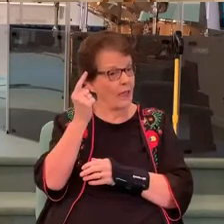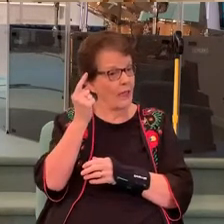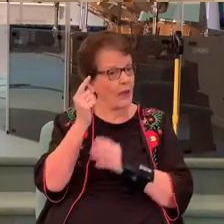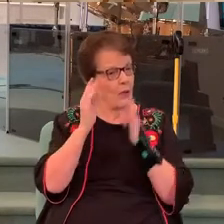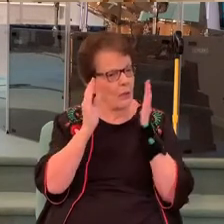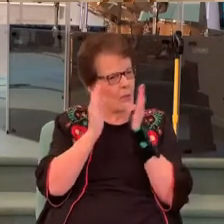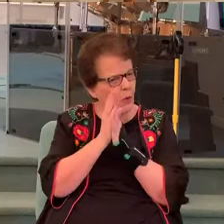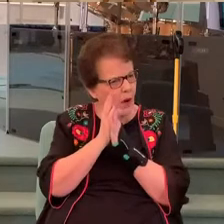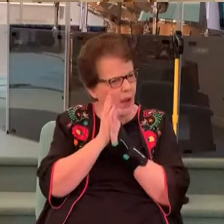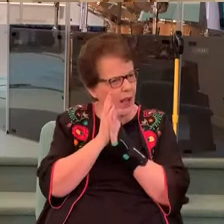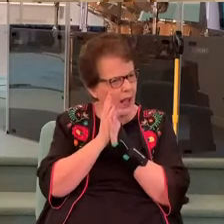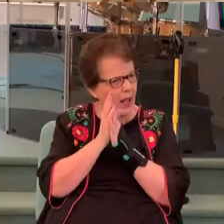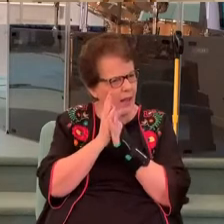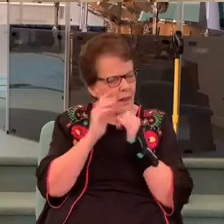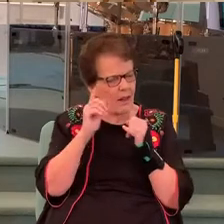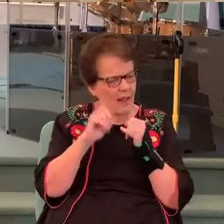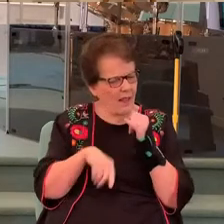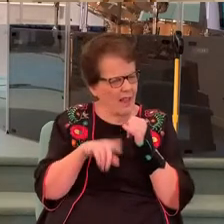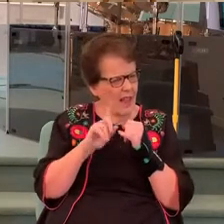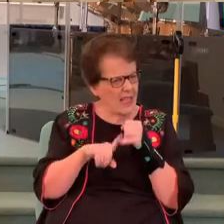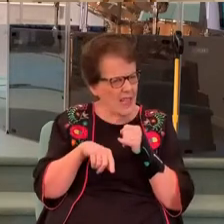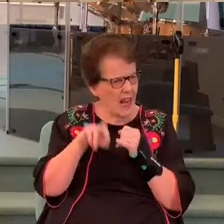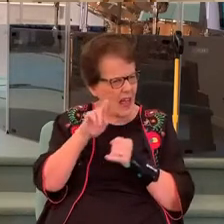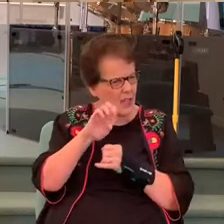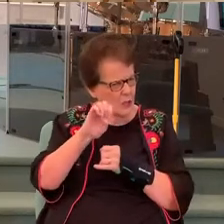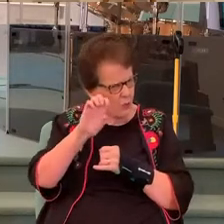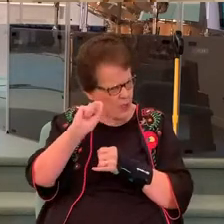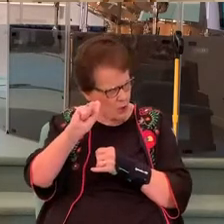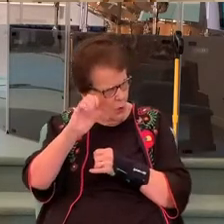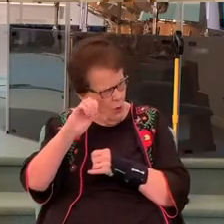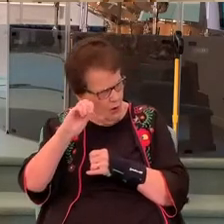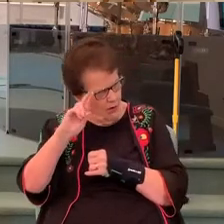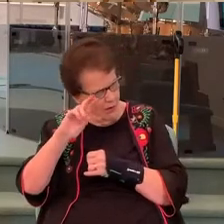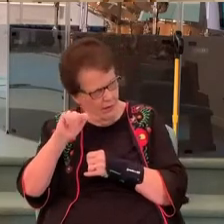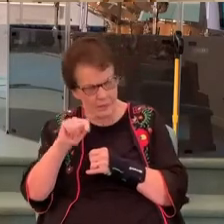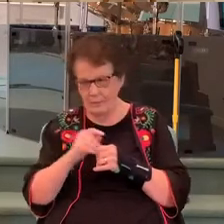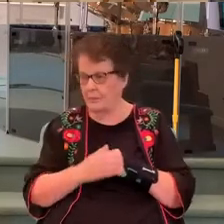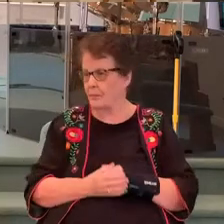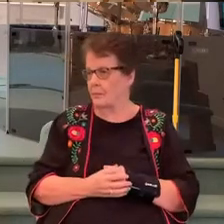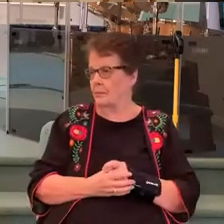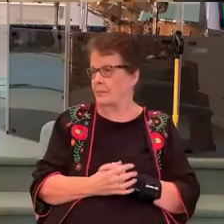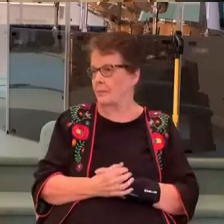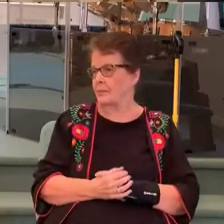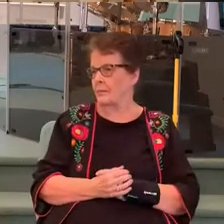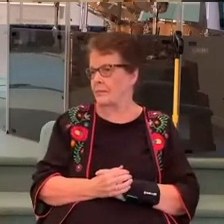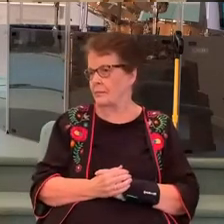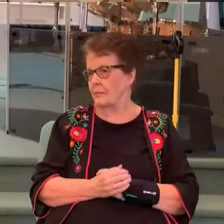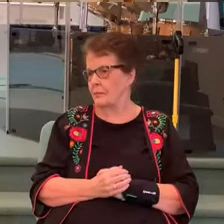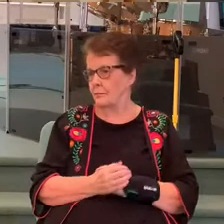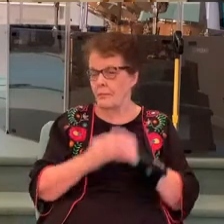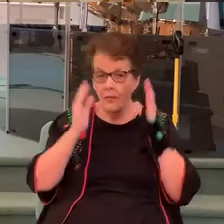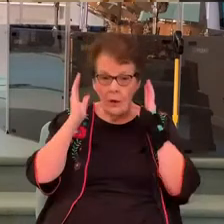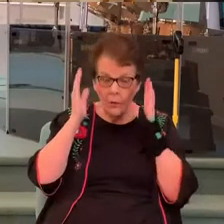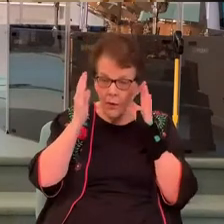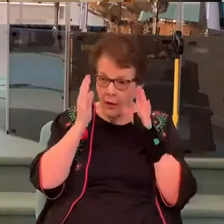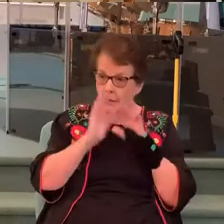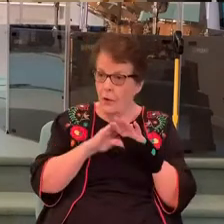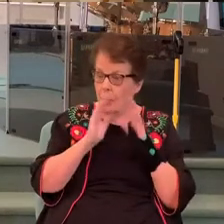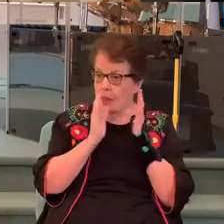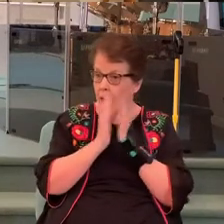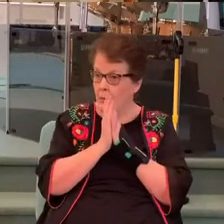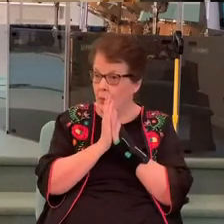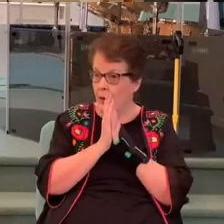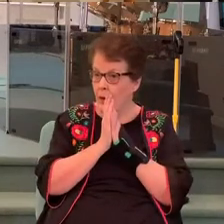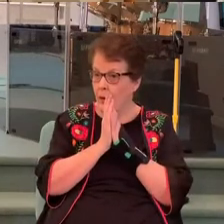want us to look at prayer this morning, and I don't want it to just be a light. We're going to prayer walk this afternoon, so we're going to focus on prayer. I am convinced